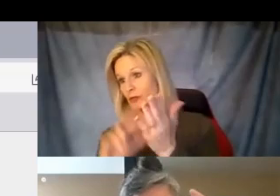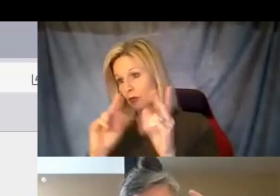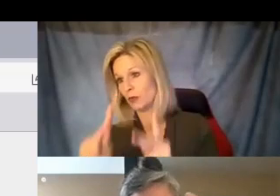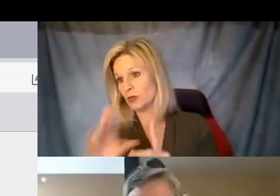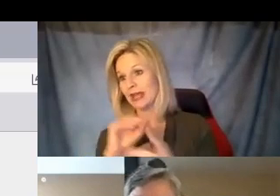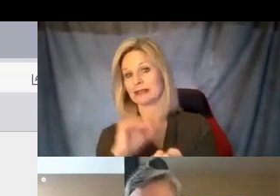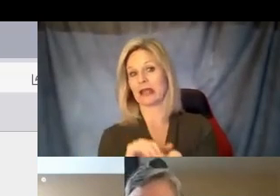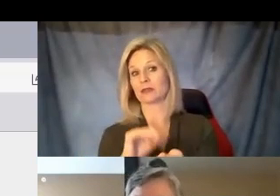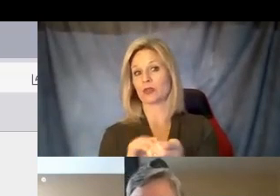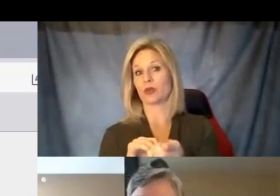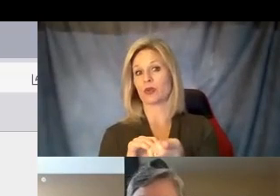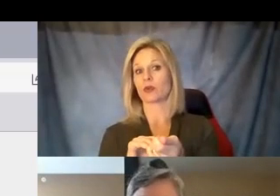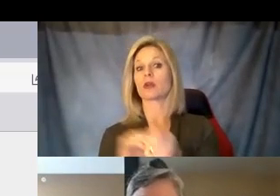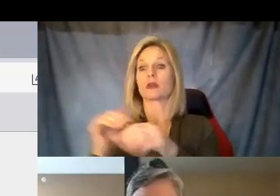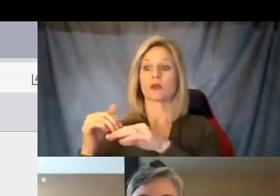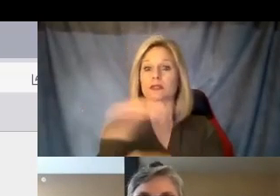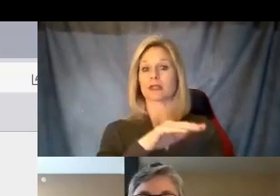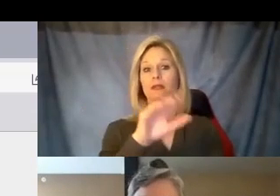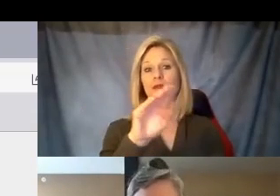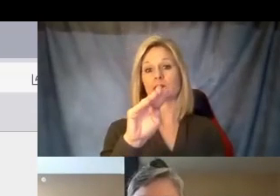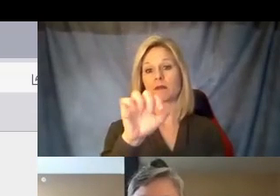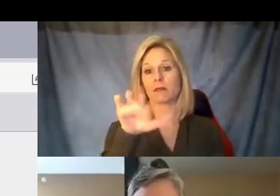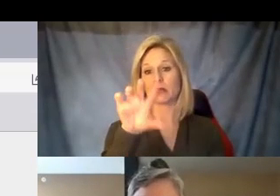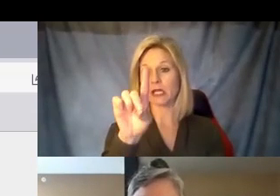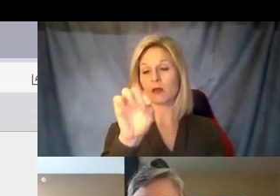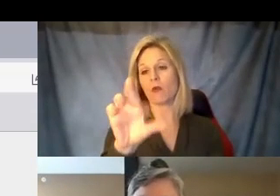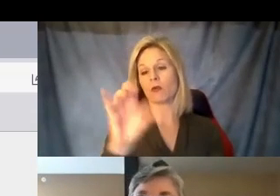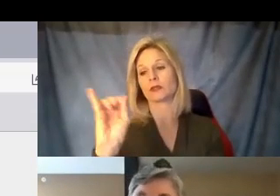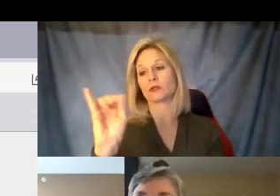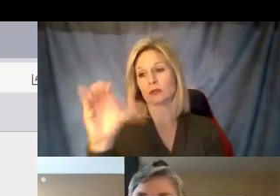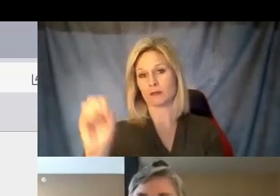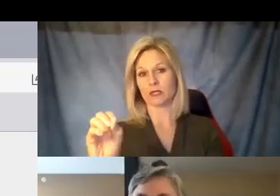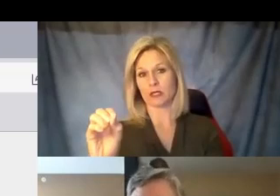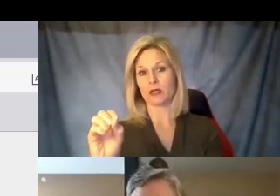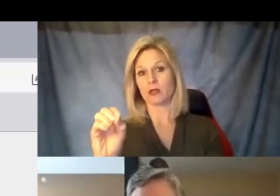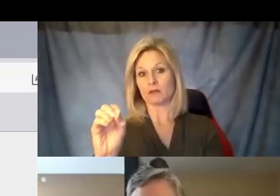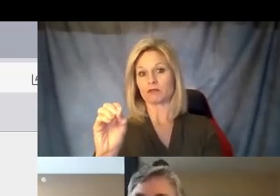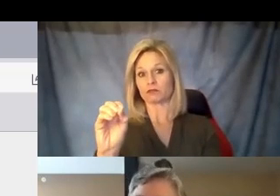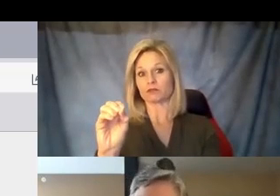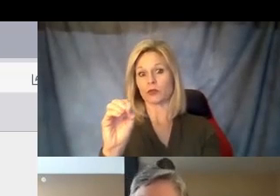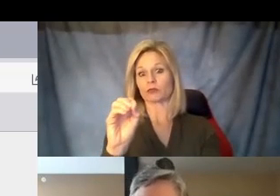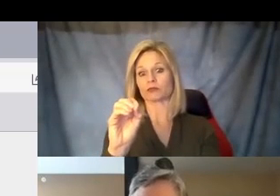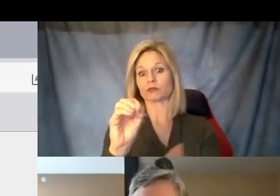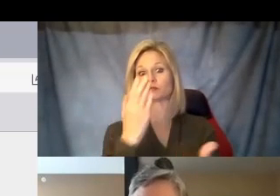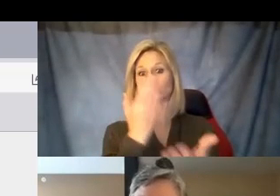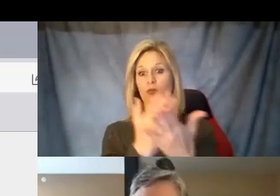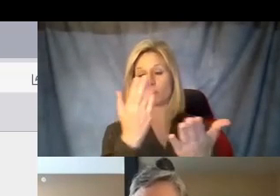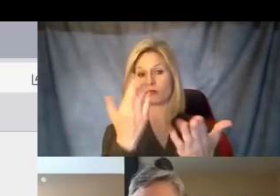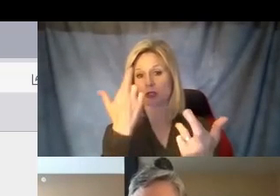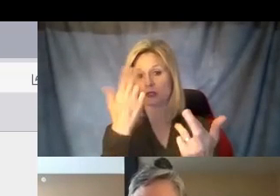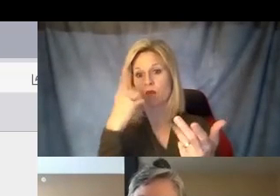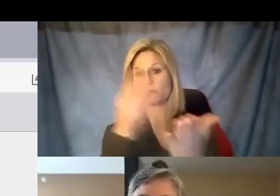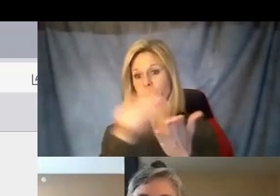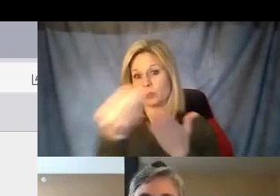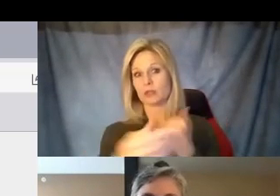doctor. And that's what you send into Medicaid or to the insurance company to justify the purchase as an accommodation tool. So that's on